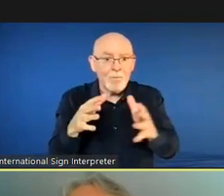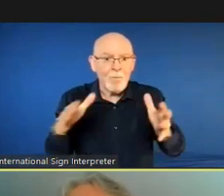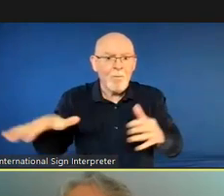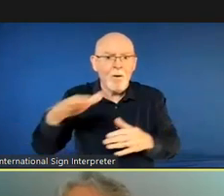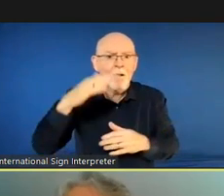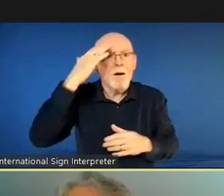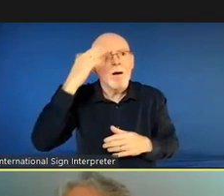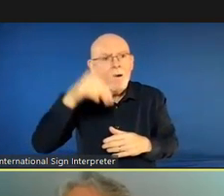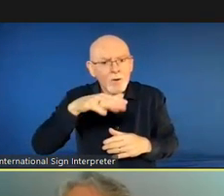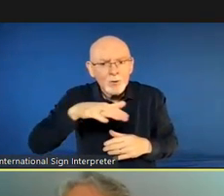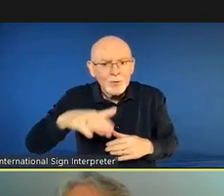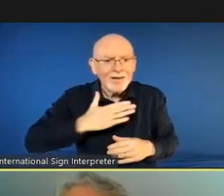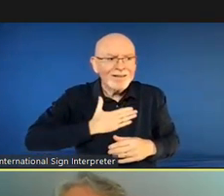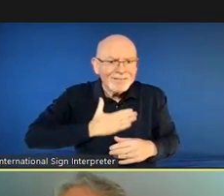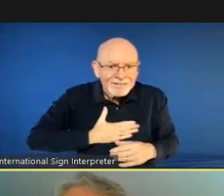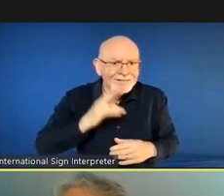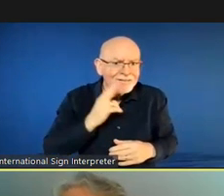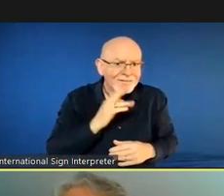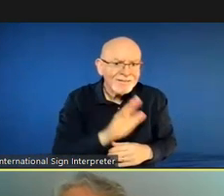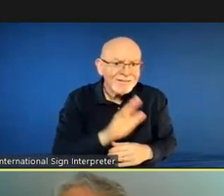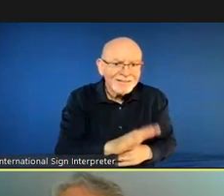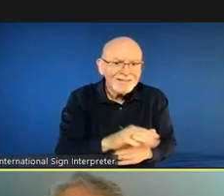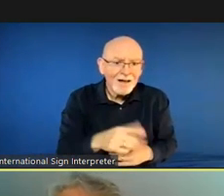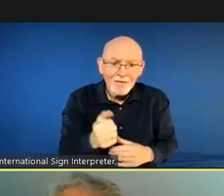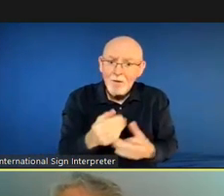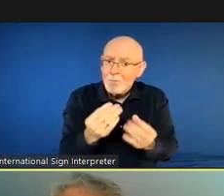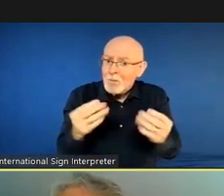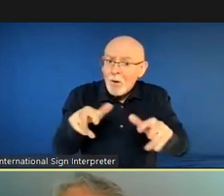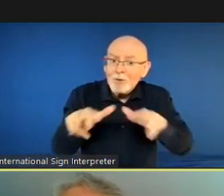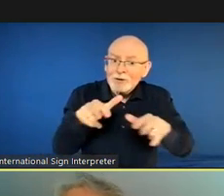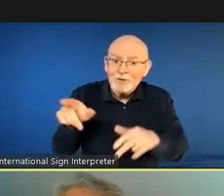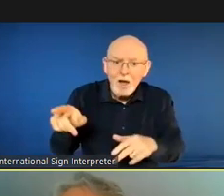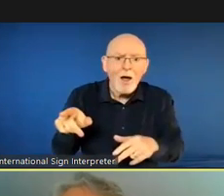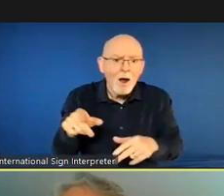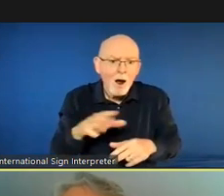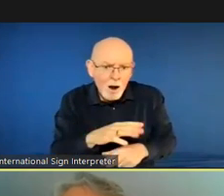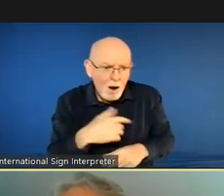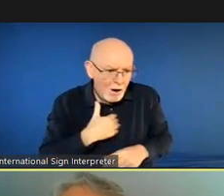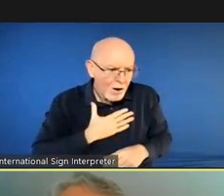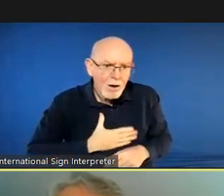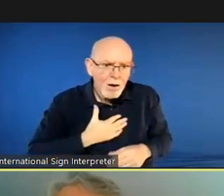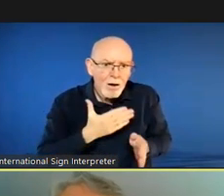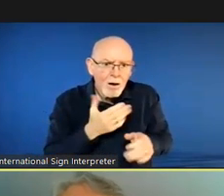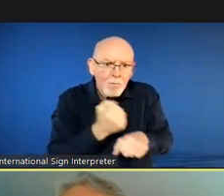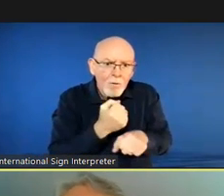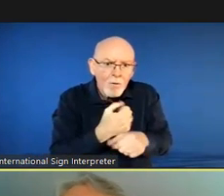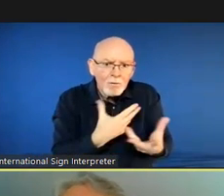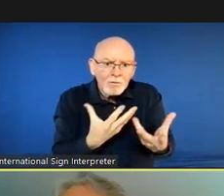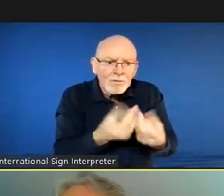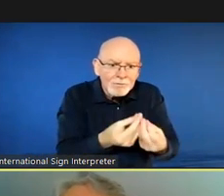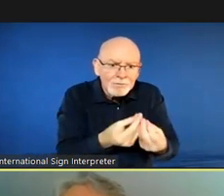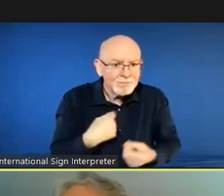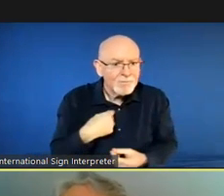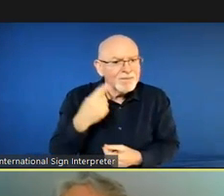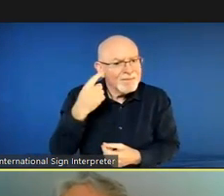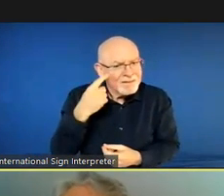have massive challenges around supporting deaf children from the point at which the family starts to identify that